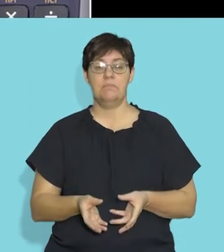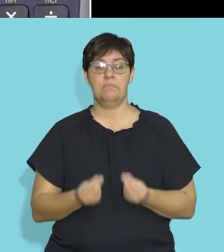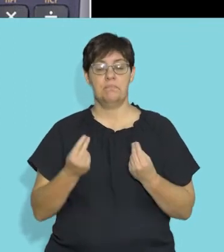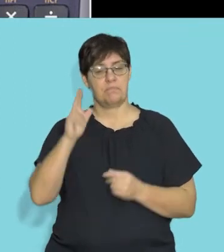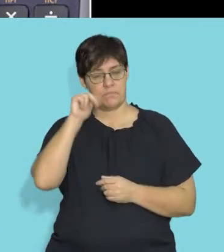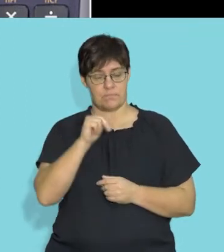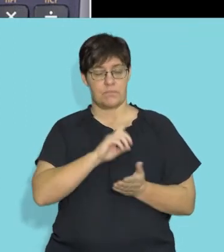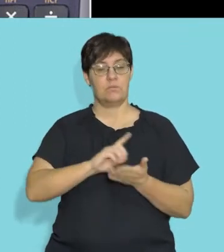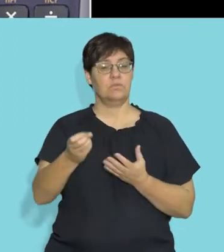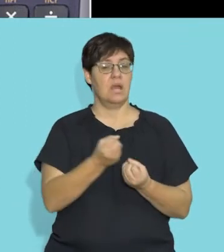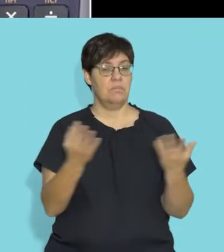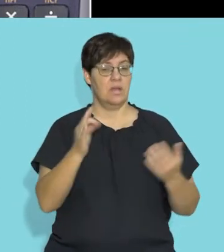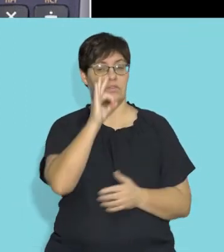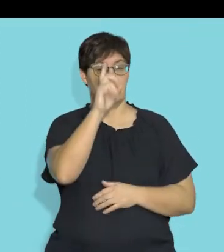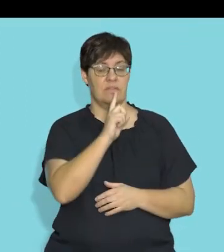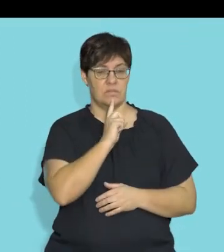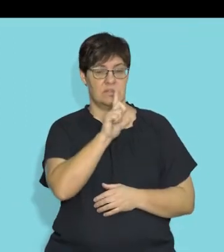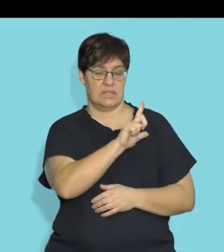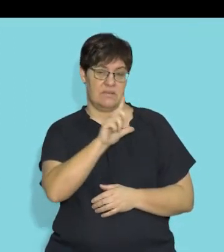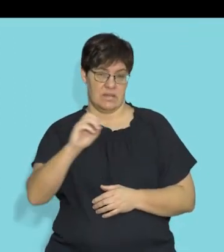will tell you you're supposed to deposit